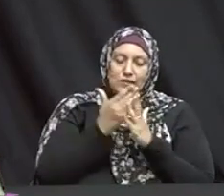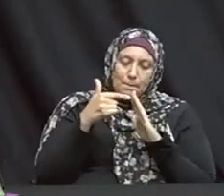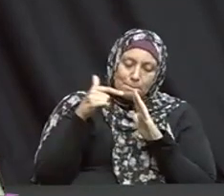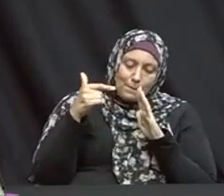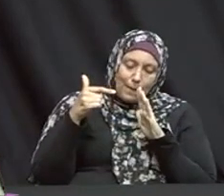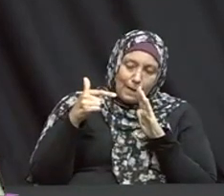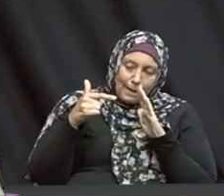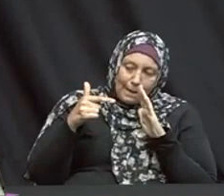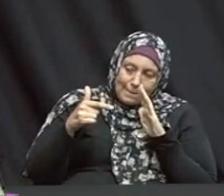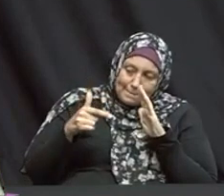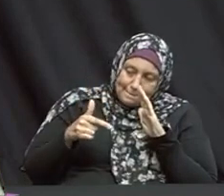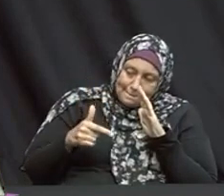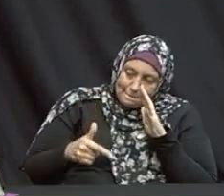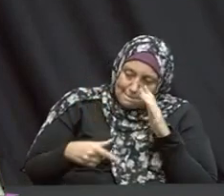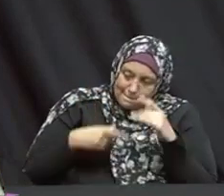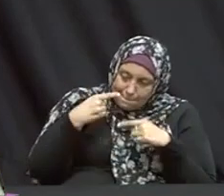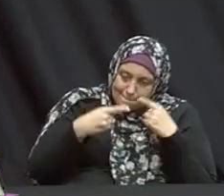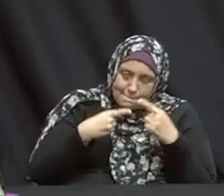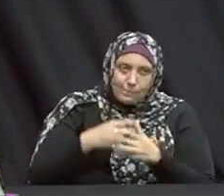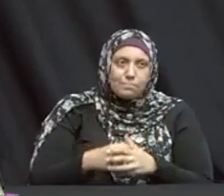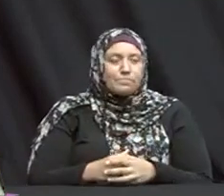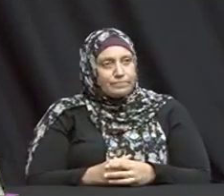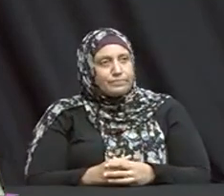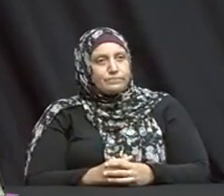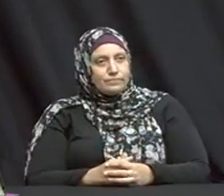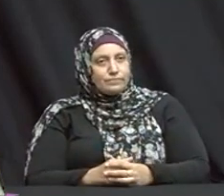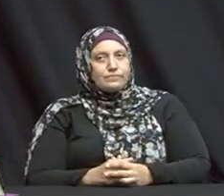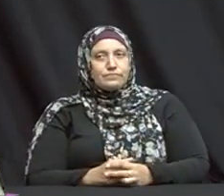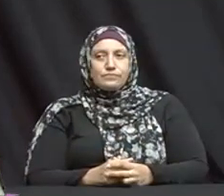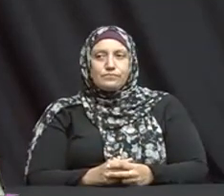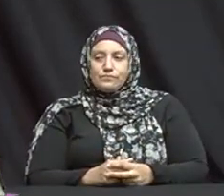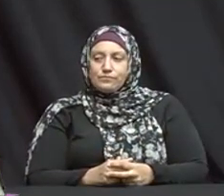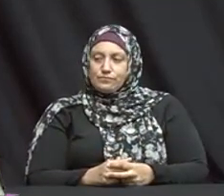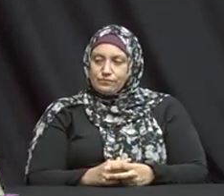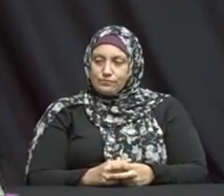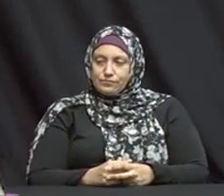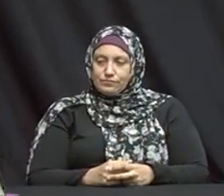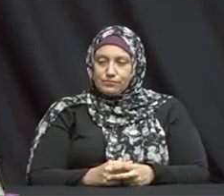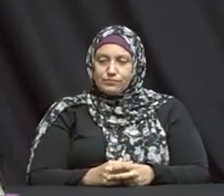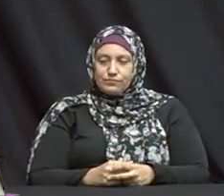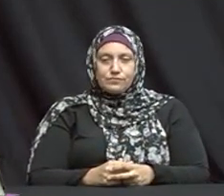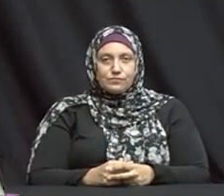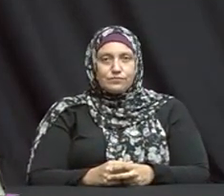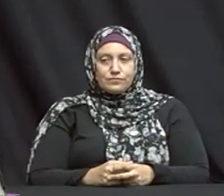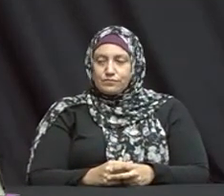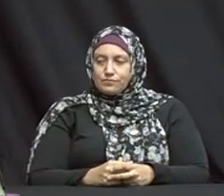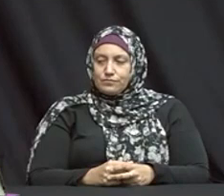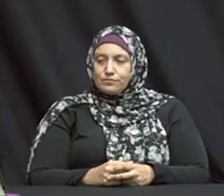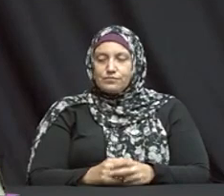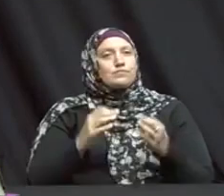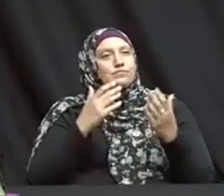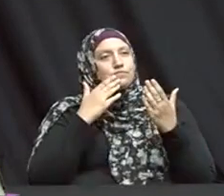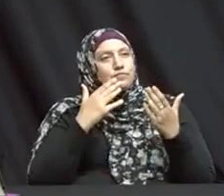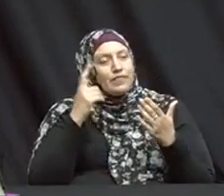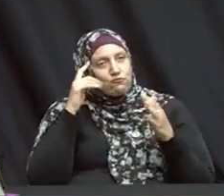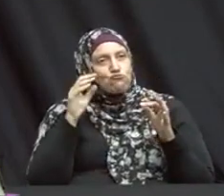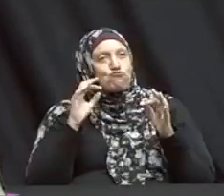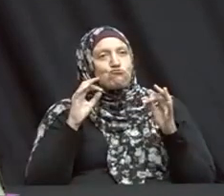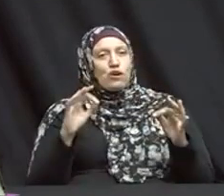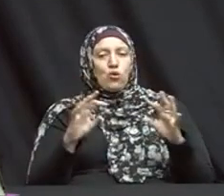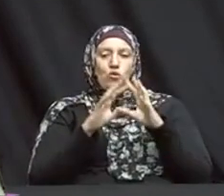some standard examples that I've given. Yep. No, I think that's a really good overview of what would happen if we don't